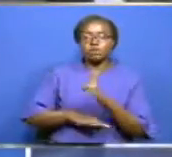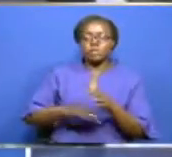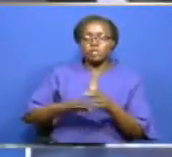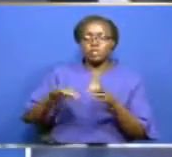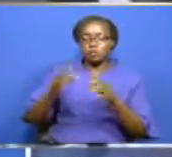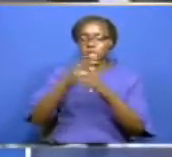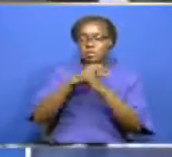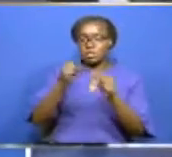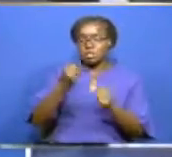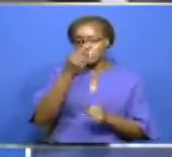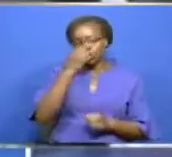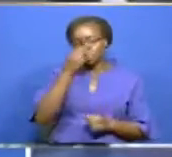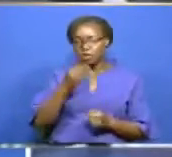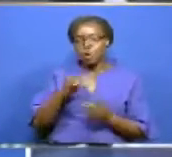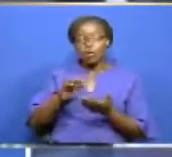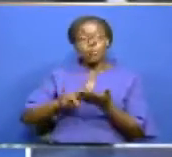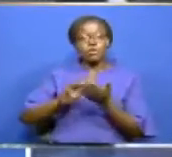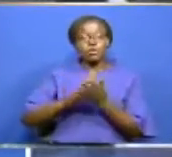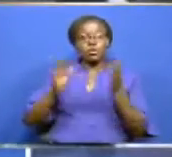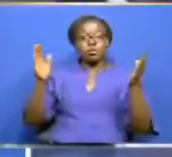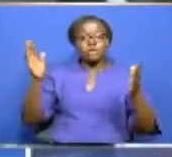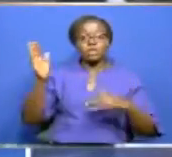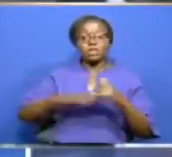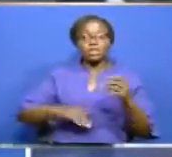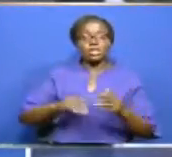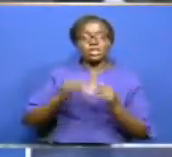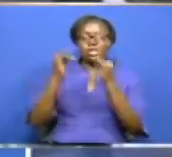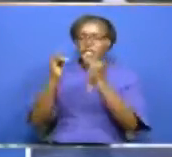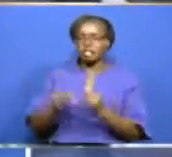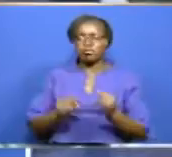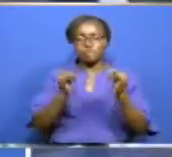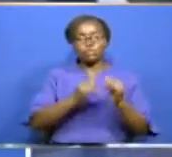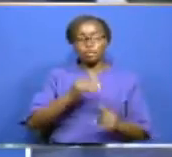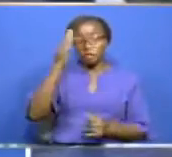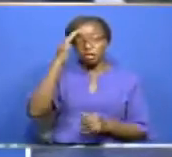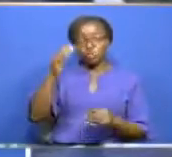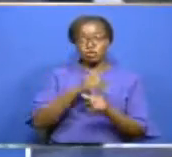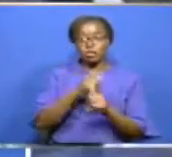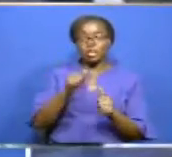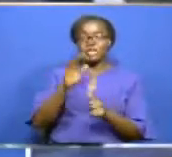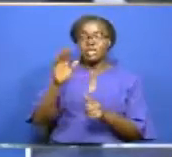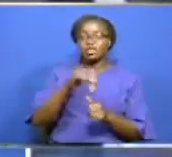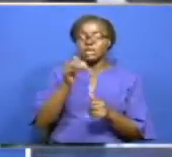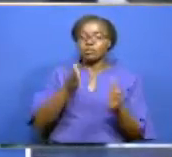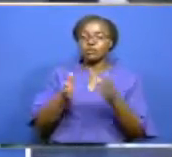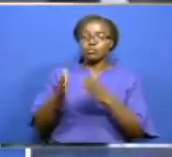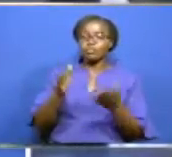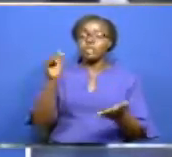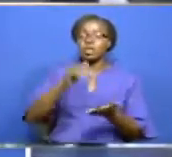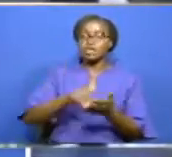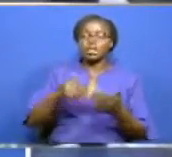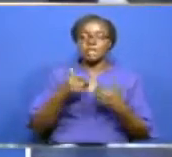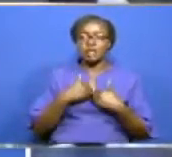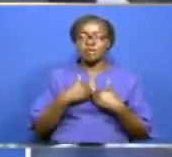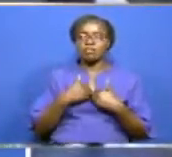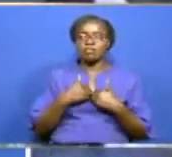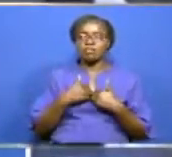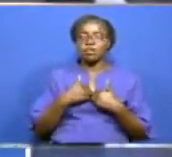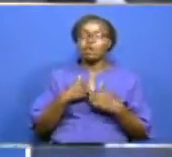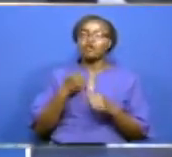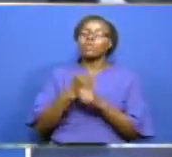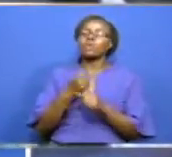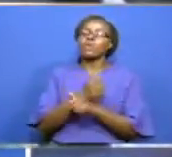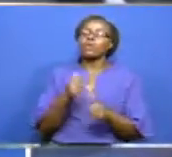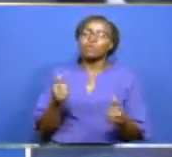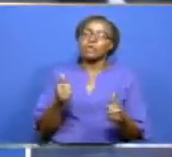than an individual. He would have just resigned because he knows he's not going to have an opportunity to discharge his